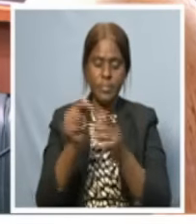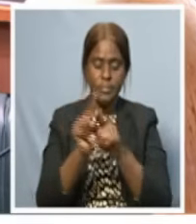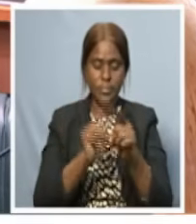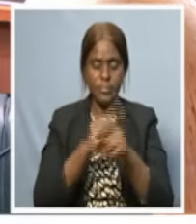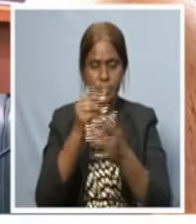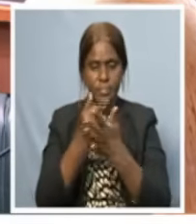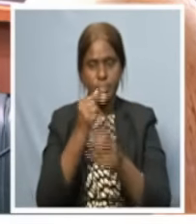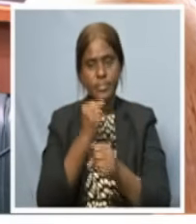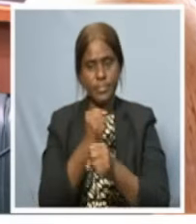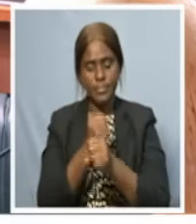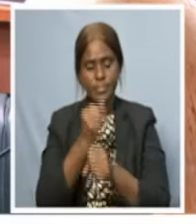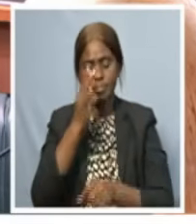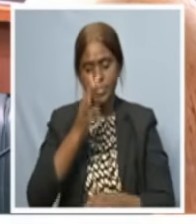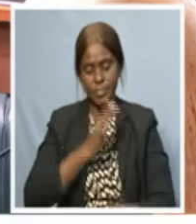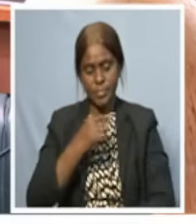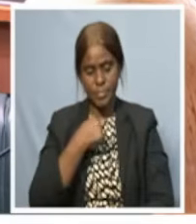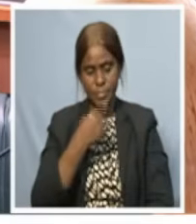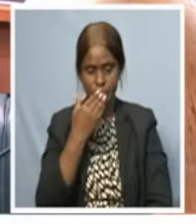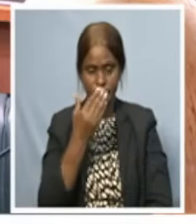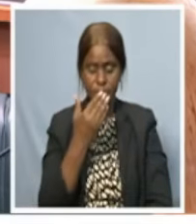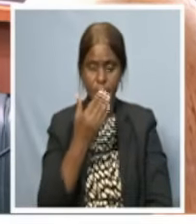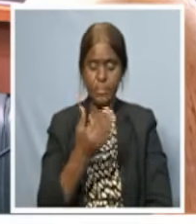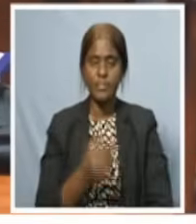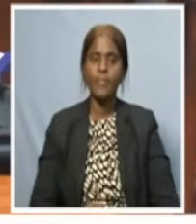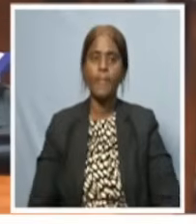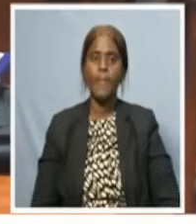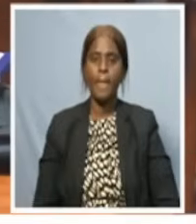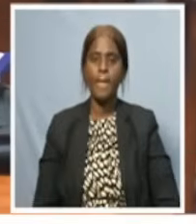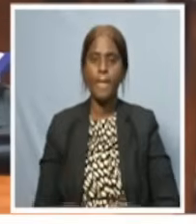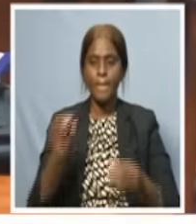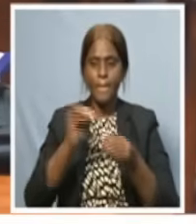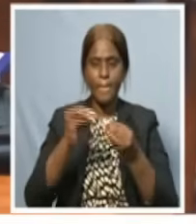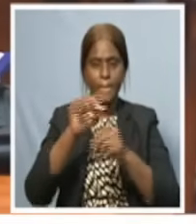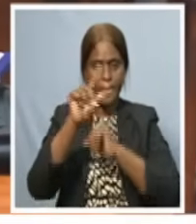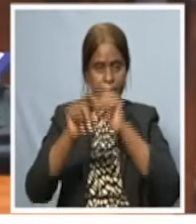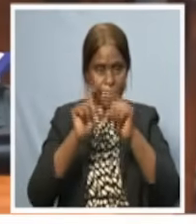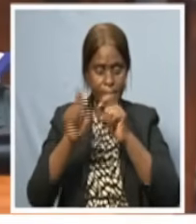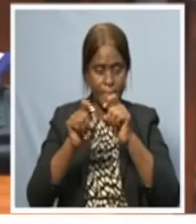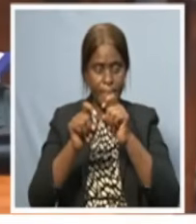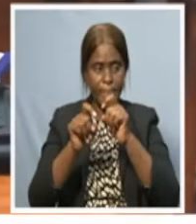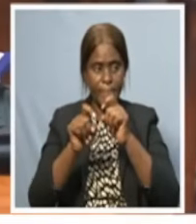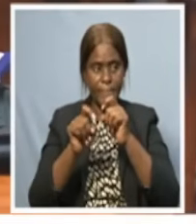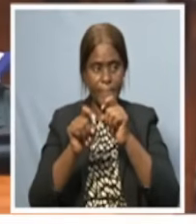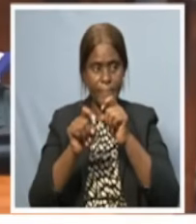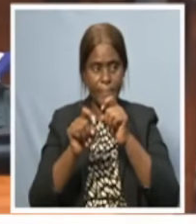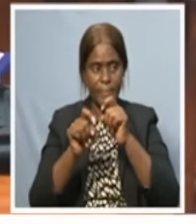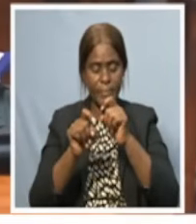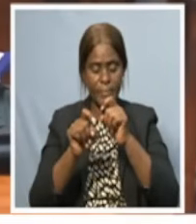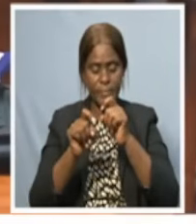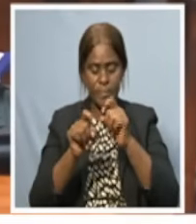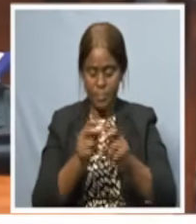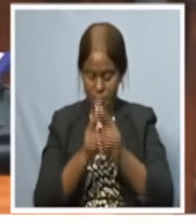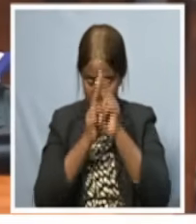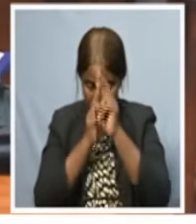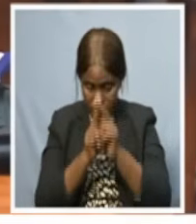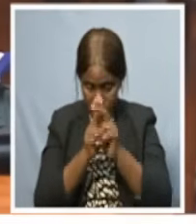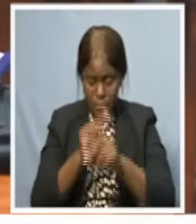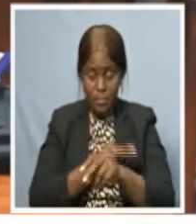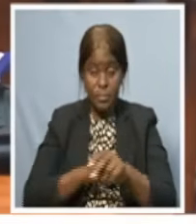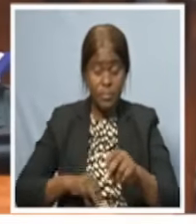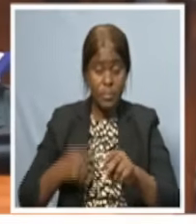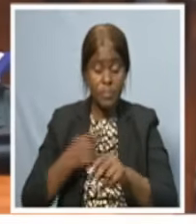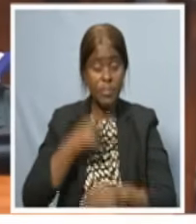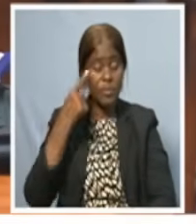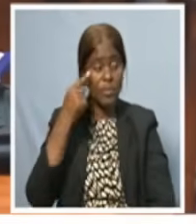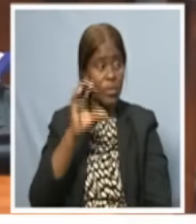and equitable deployment. Madam Speaker, I thank you. Thank you. Supplementary questions? The Honourable Member